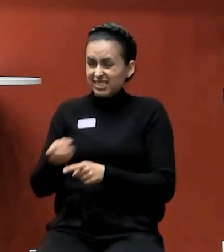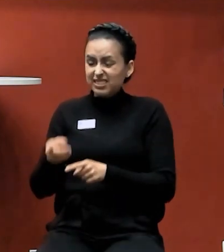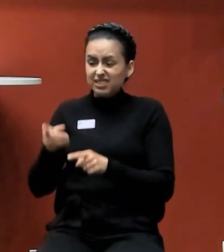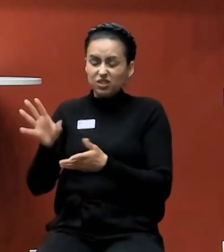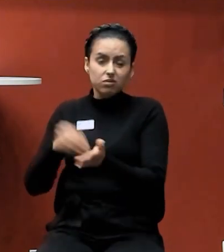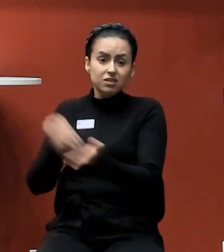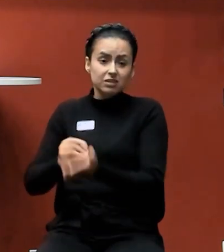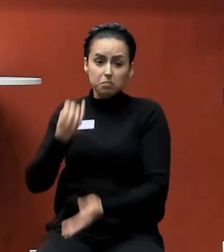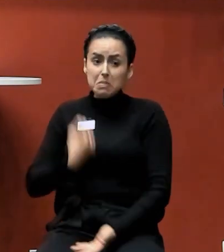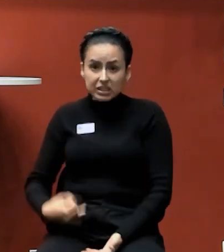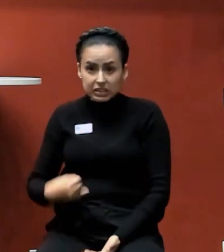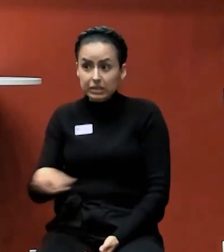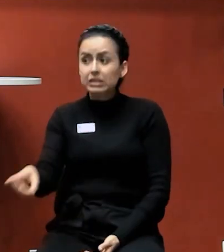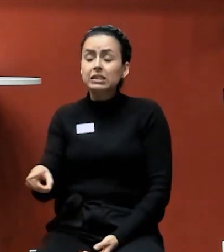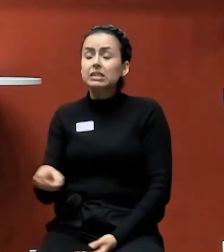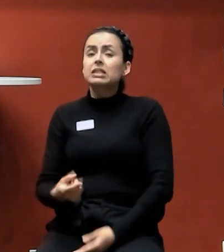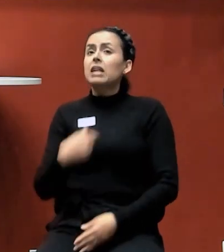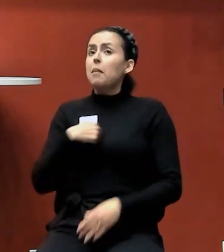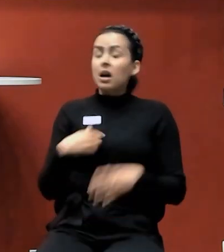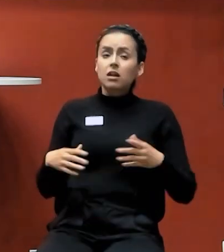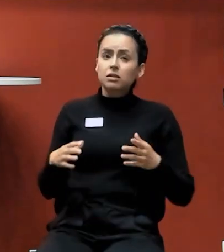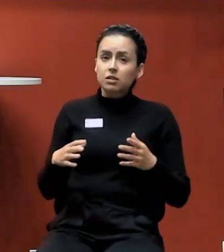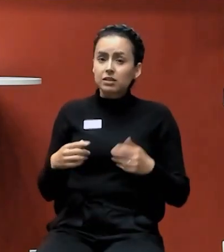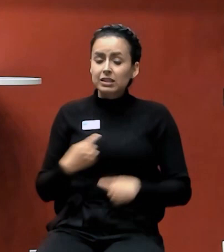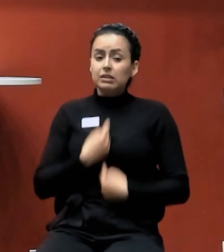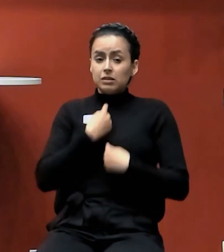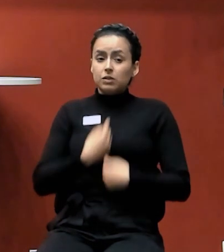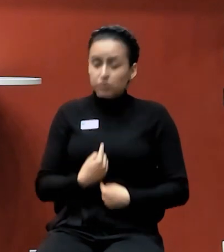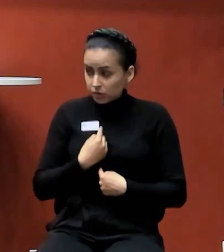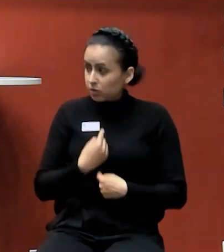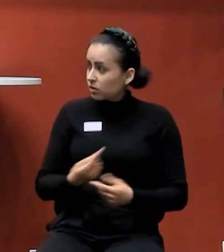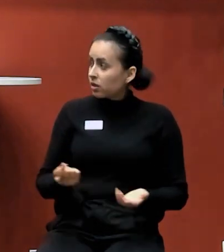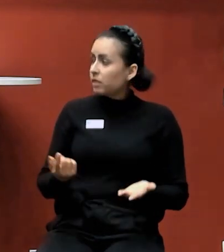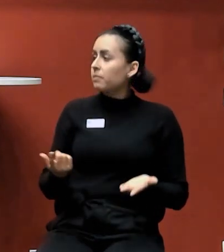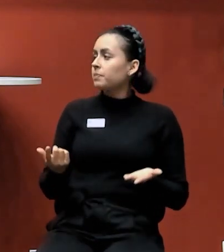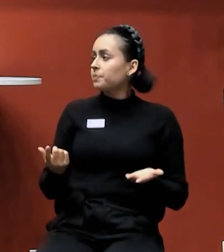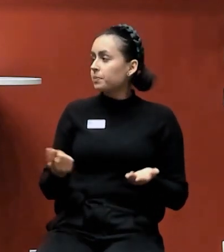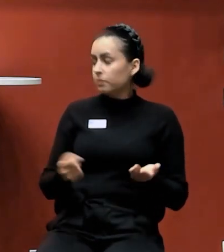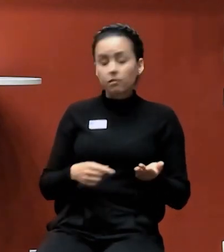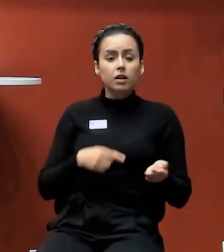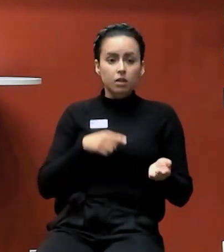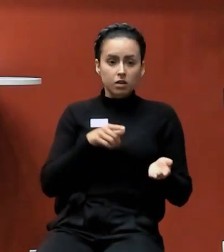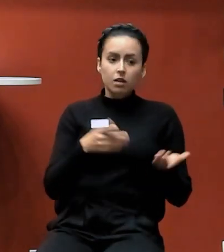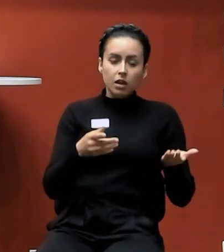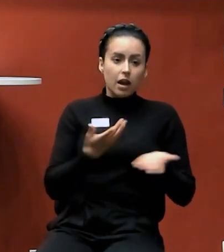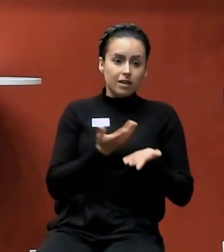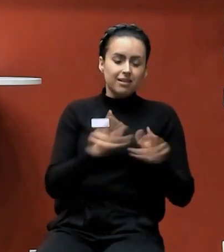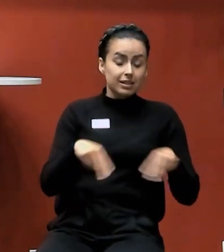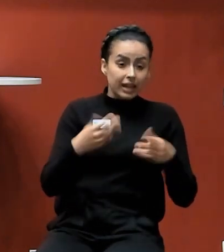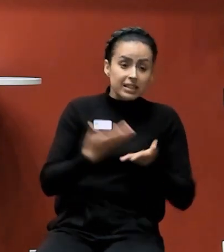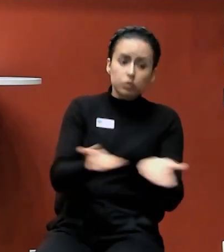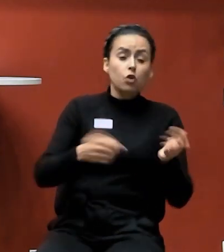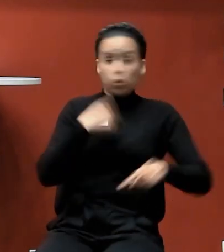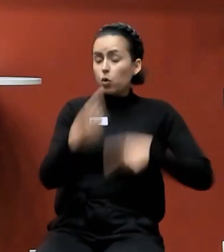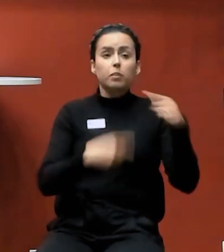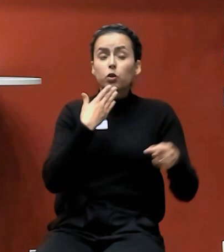I'm terrified now. Mm-hmm. And when I put my work out there, I didn't know it would work, and then it did, and now I have a lot of pressure because people